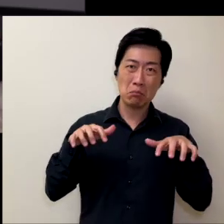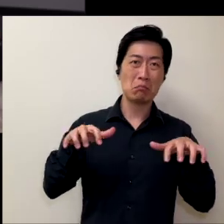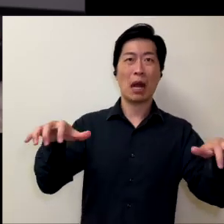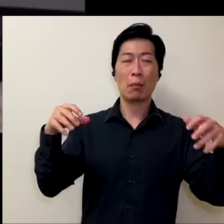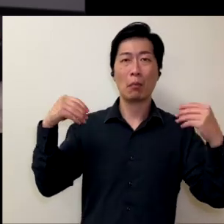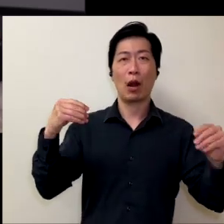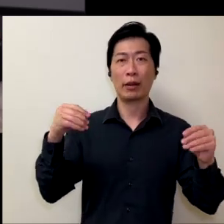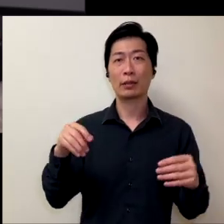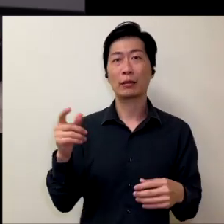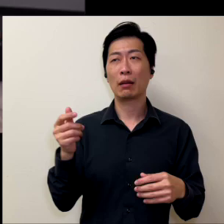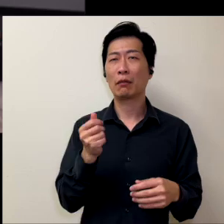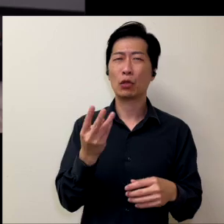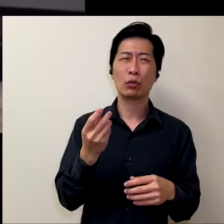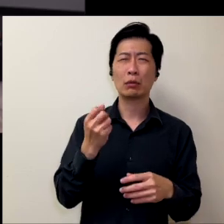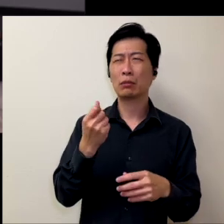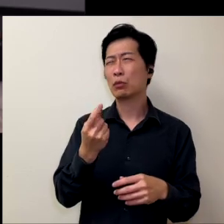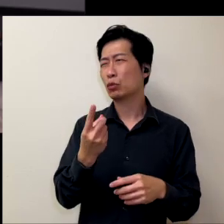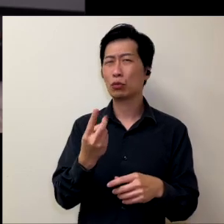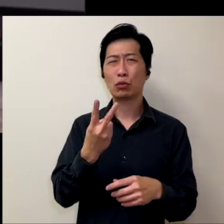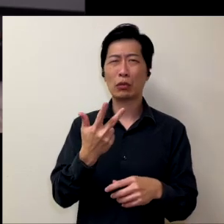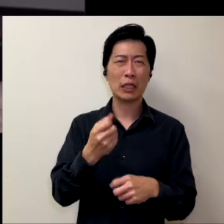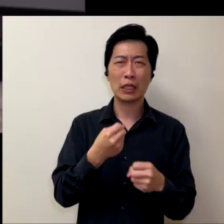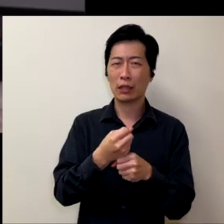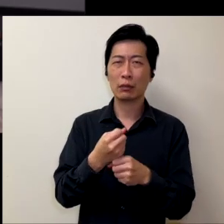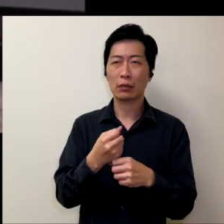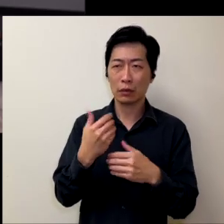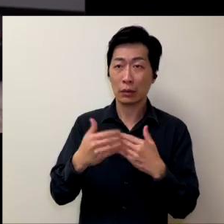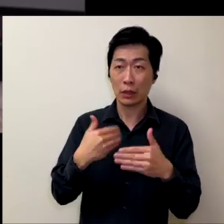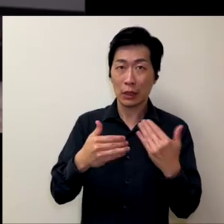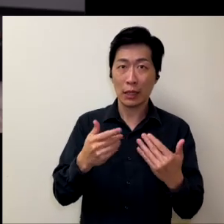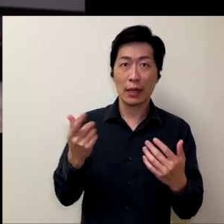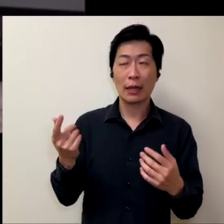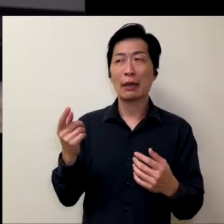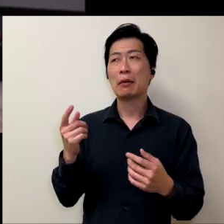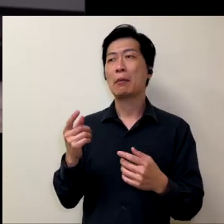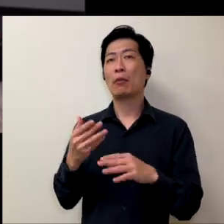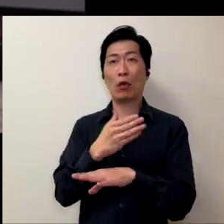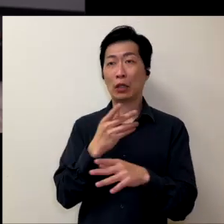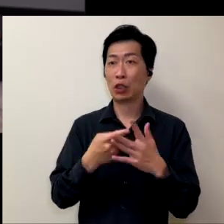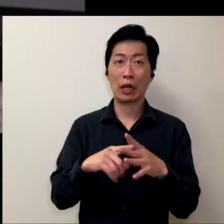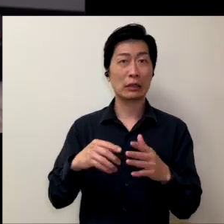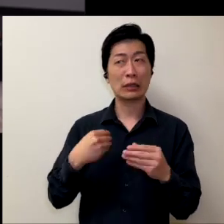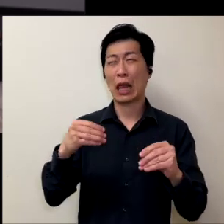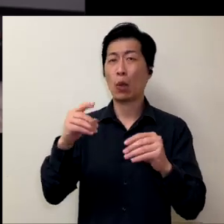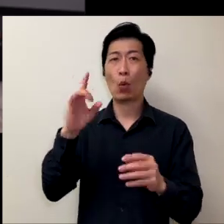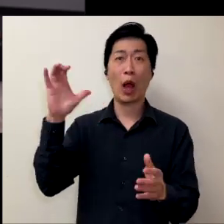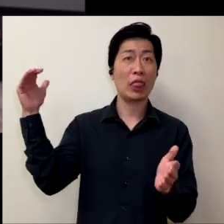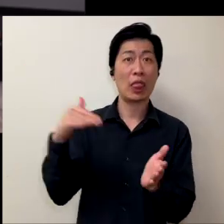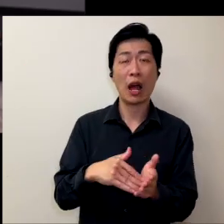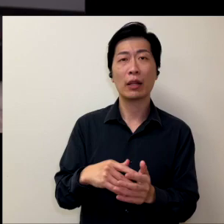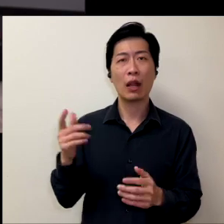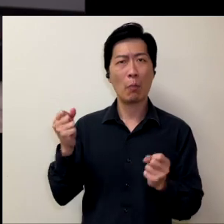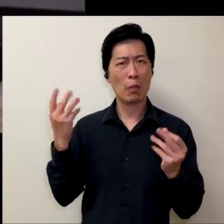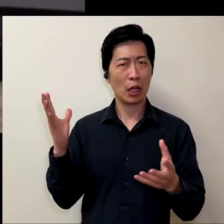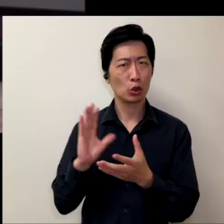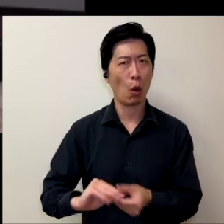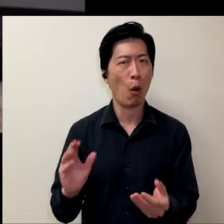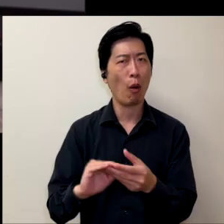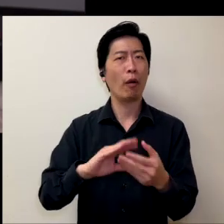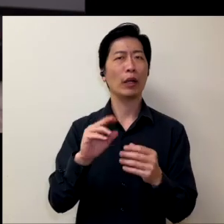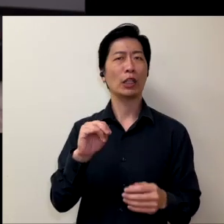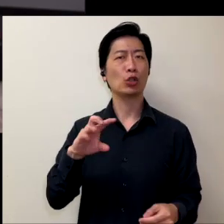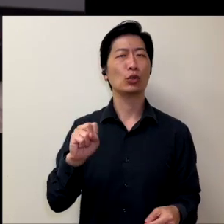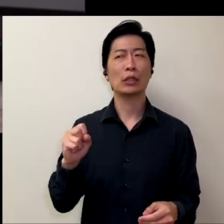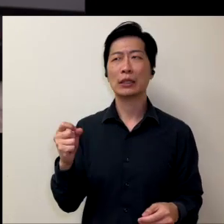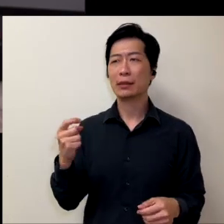Model 3 vehicle, which was their first truly mass market vehicle, for about a couple of years' time until that model became successful and it started selling in the hundreds